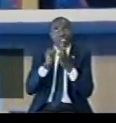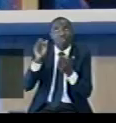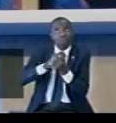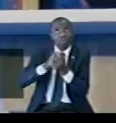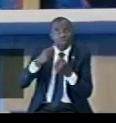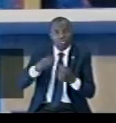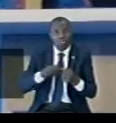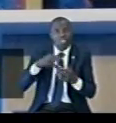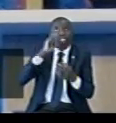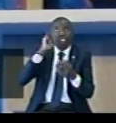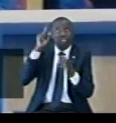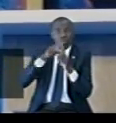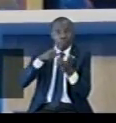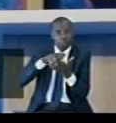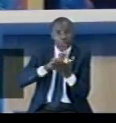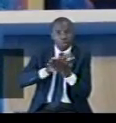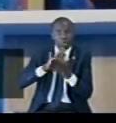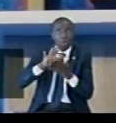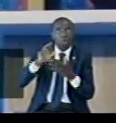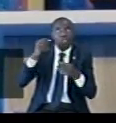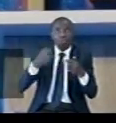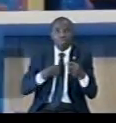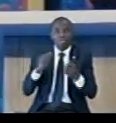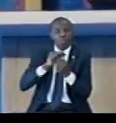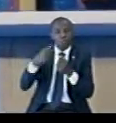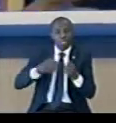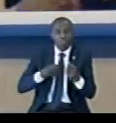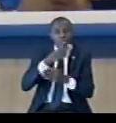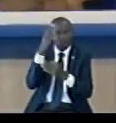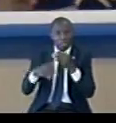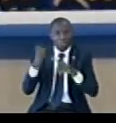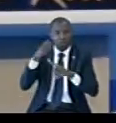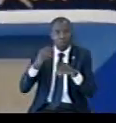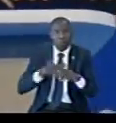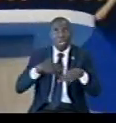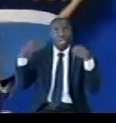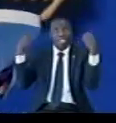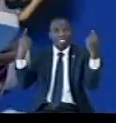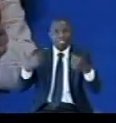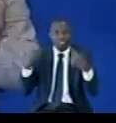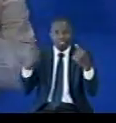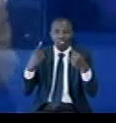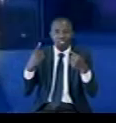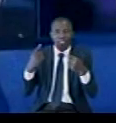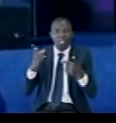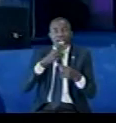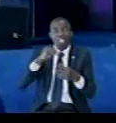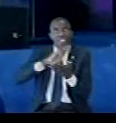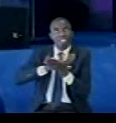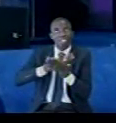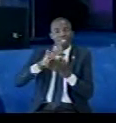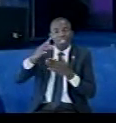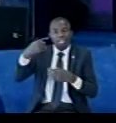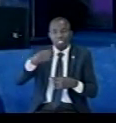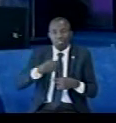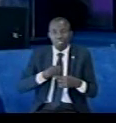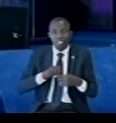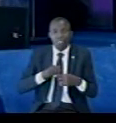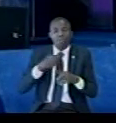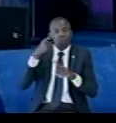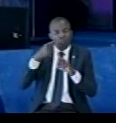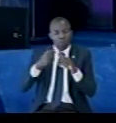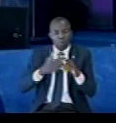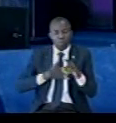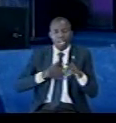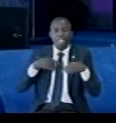to purge me. Wash me thoroughly from my iniquity and cleanse me